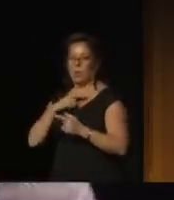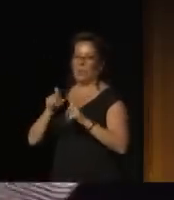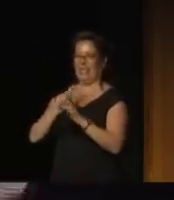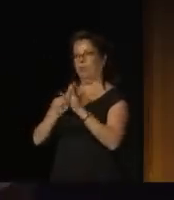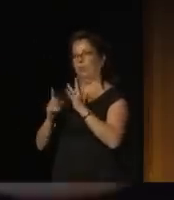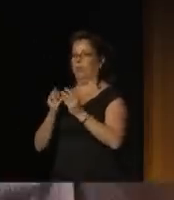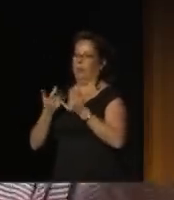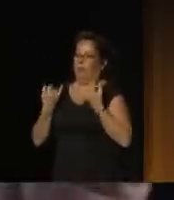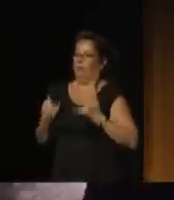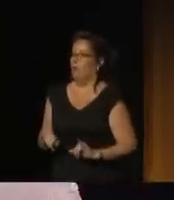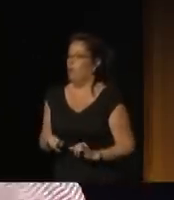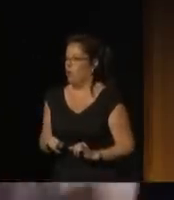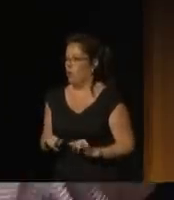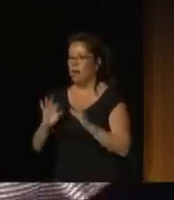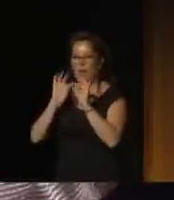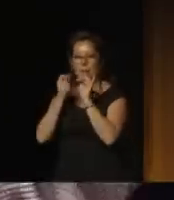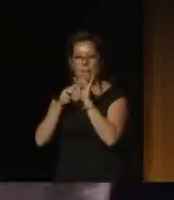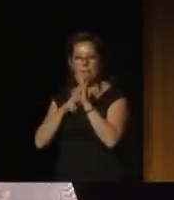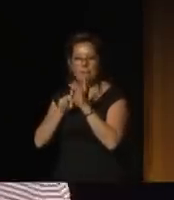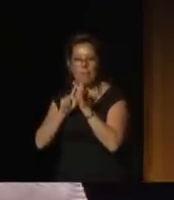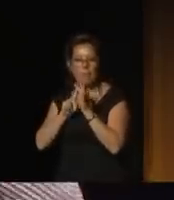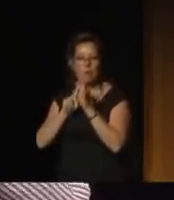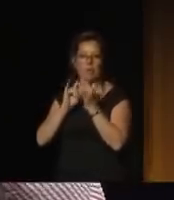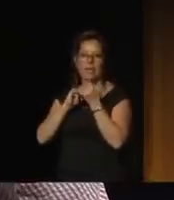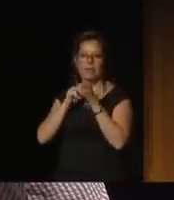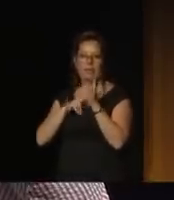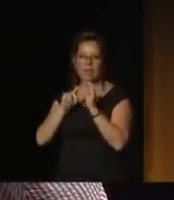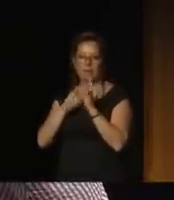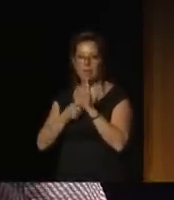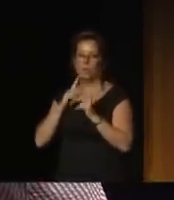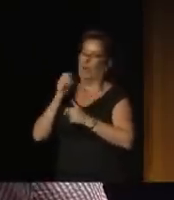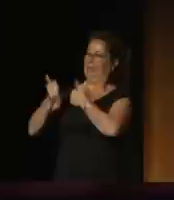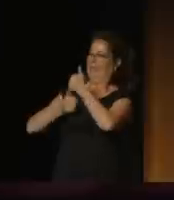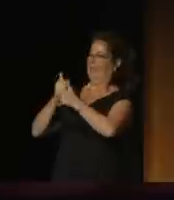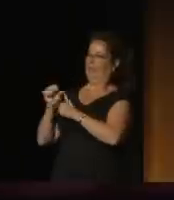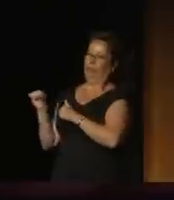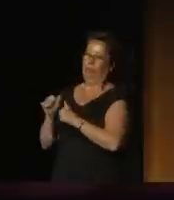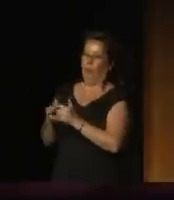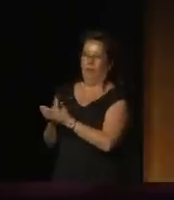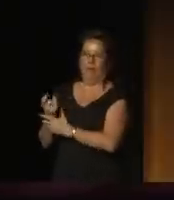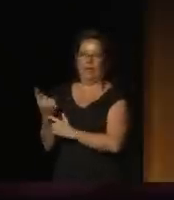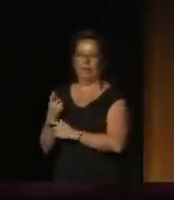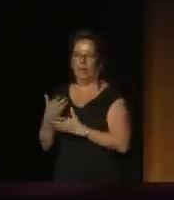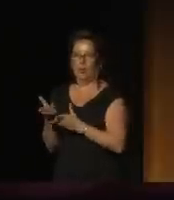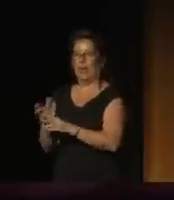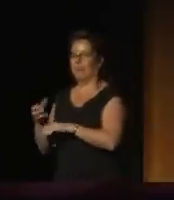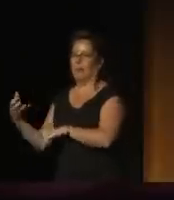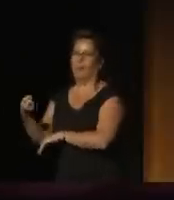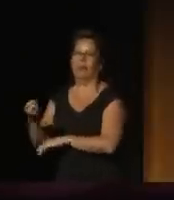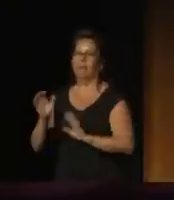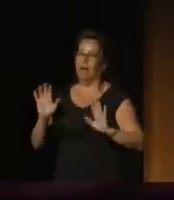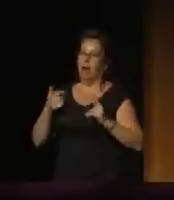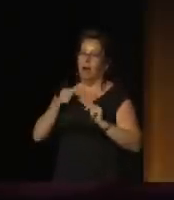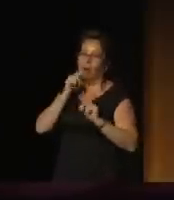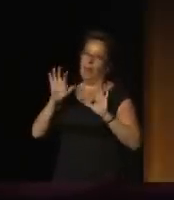Bernie Sanders, who I hated from the beginning. I know that's against the law, you know. I mean, the year before the election, you